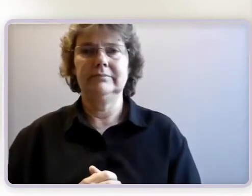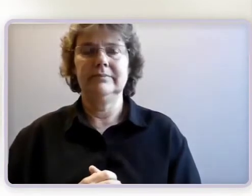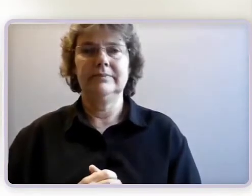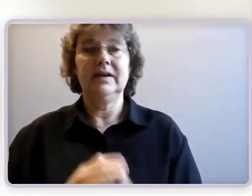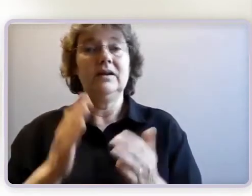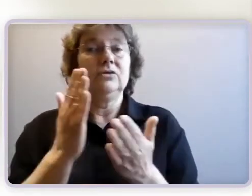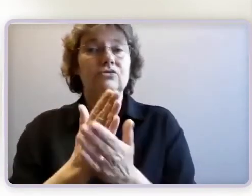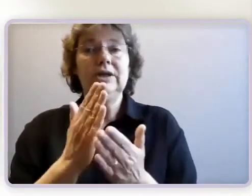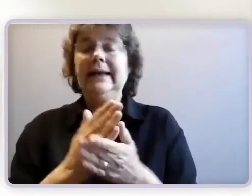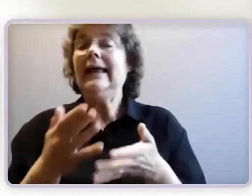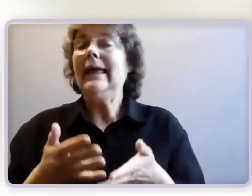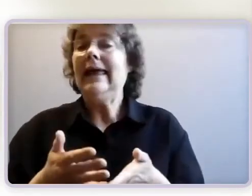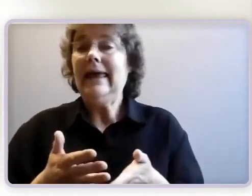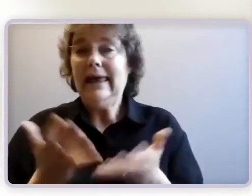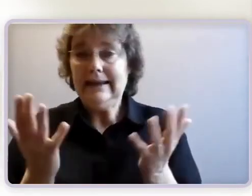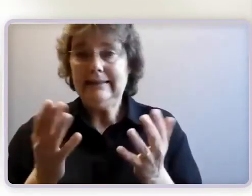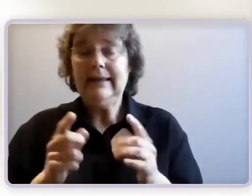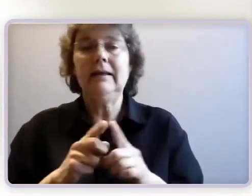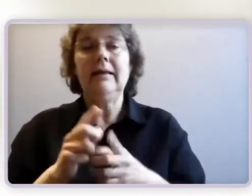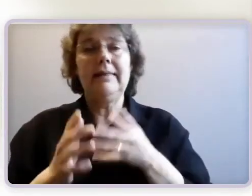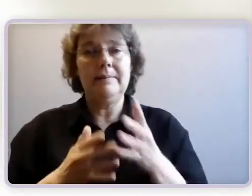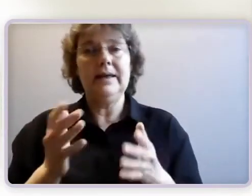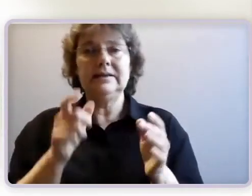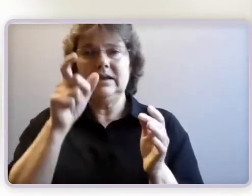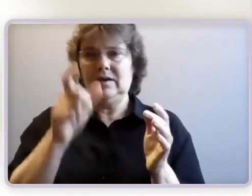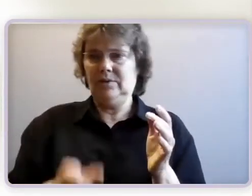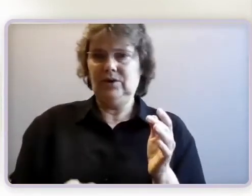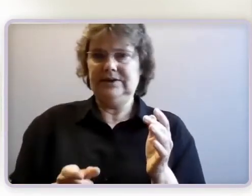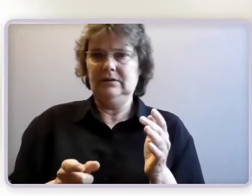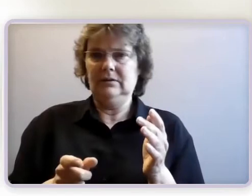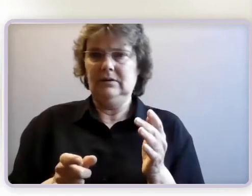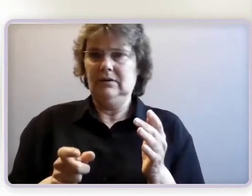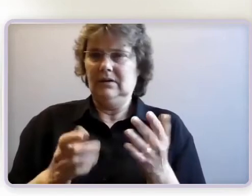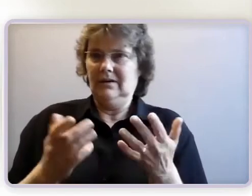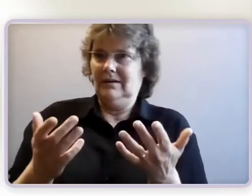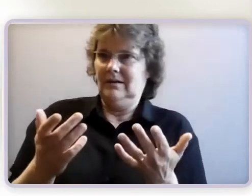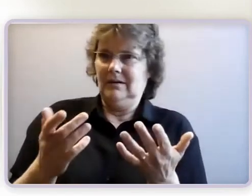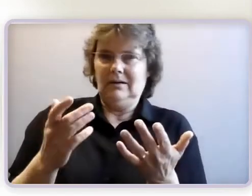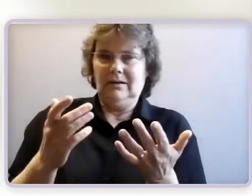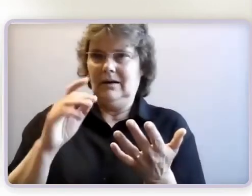Basically, anything that results in a person being deprived of a necessity.